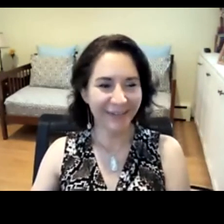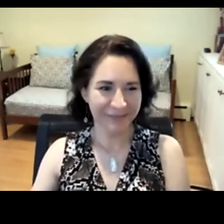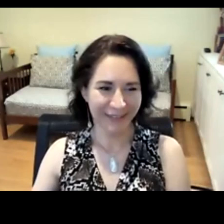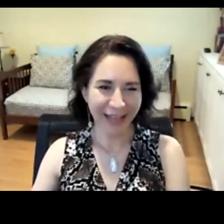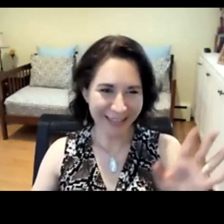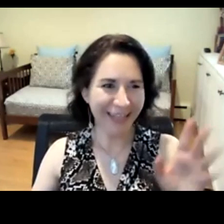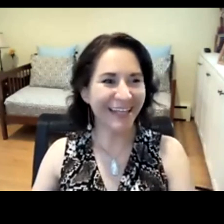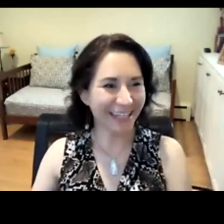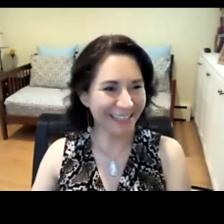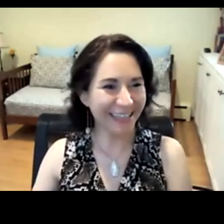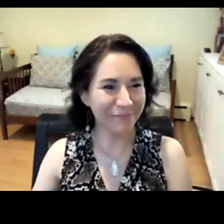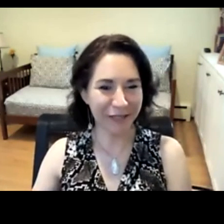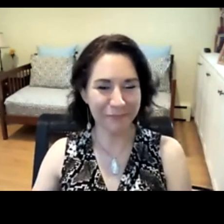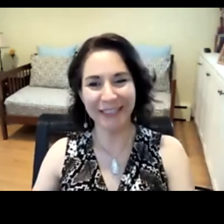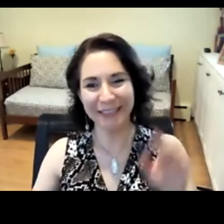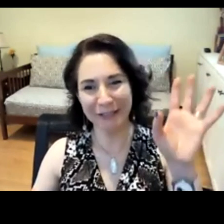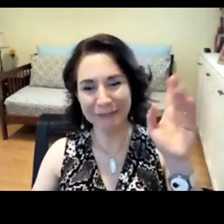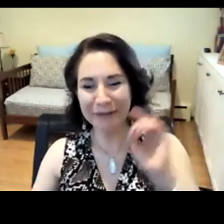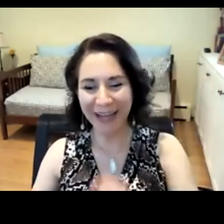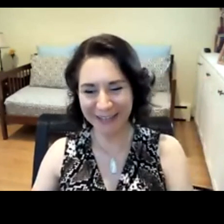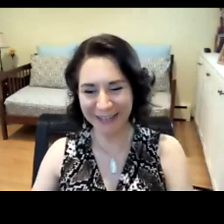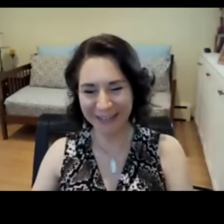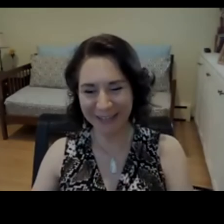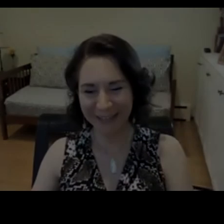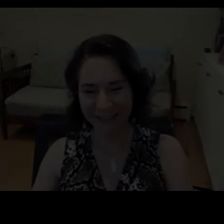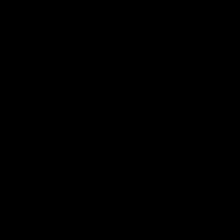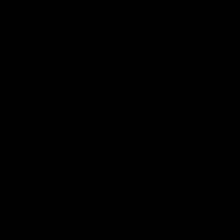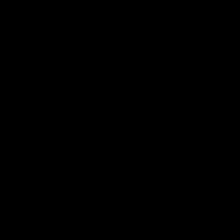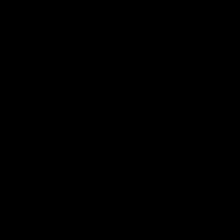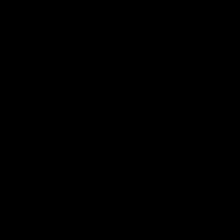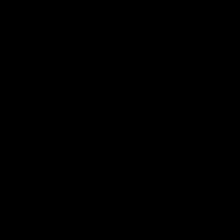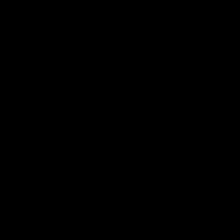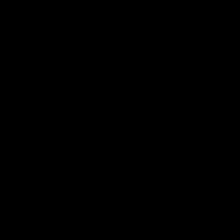Muchas gracias por aceptar la invitación. Gracias a ti por la invitación. Bye. Hasta luego. Bye. Bye. Thank you. Bye, everyone.